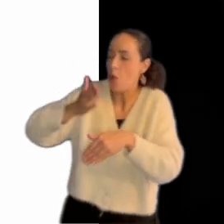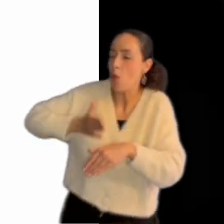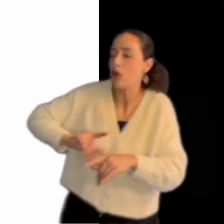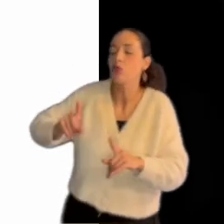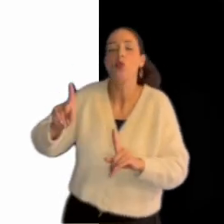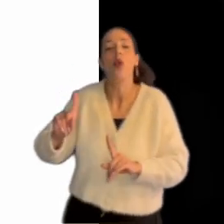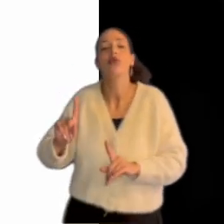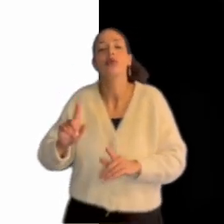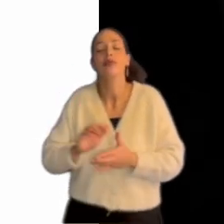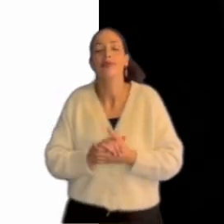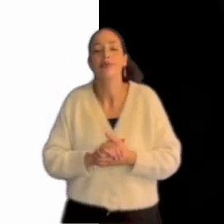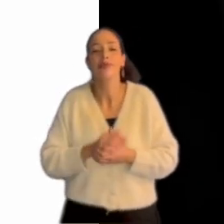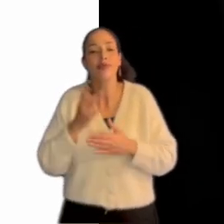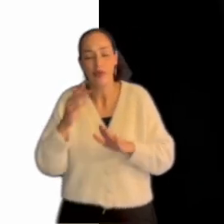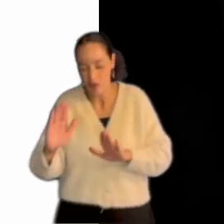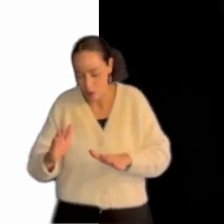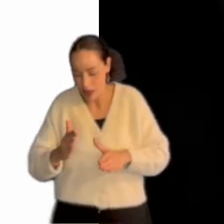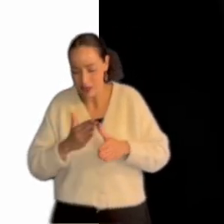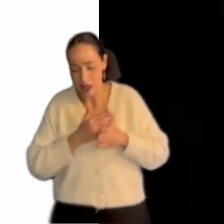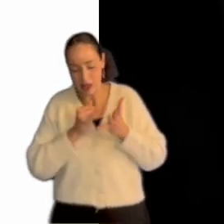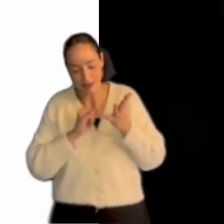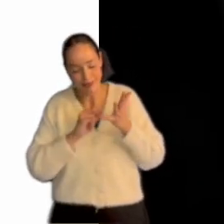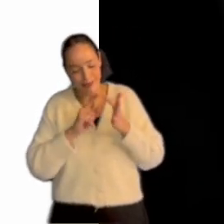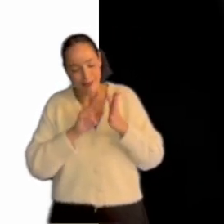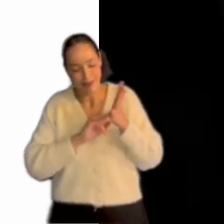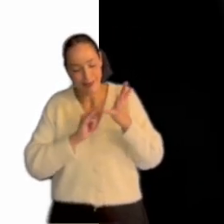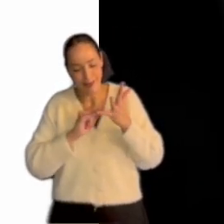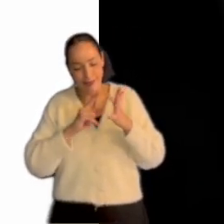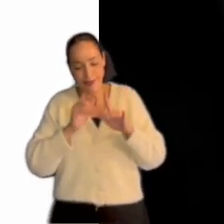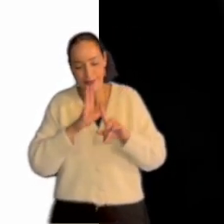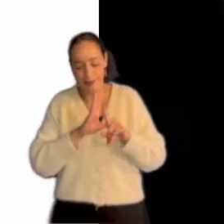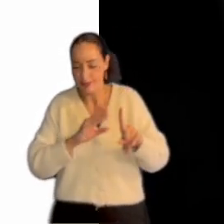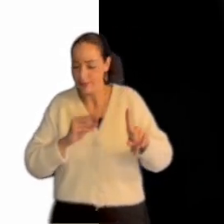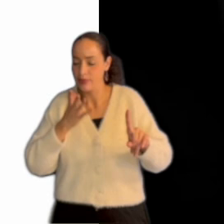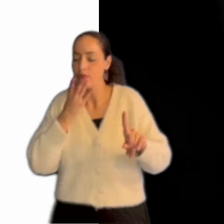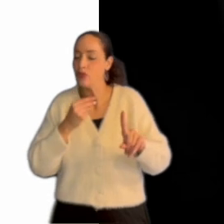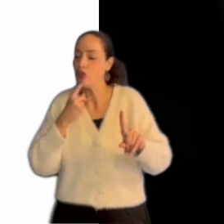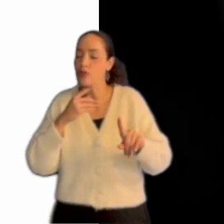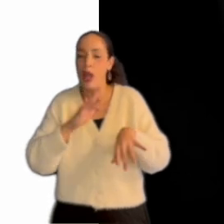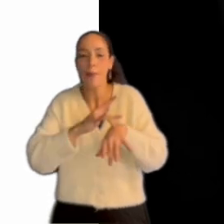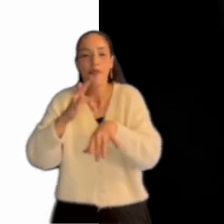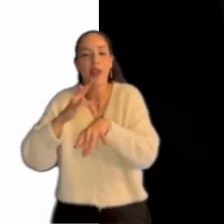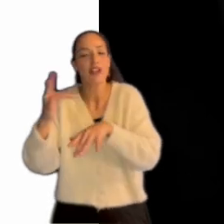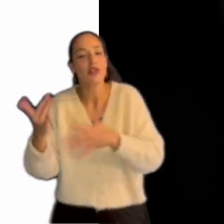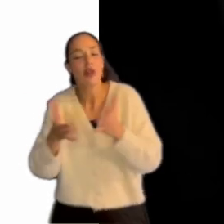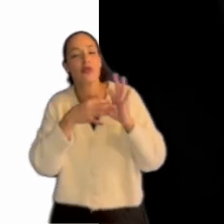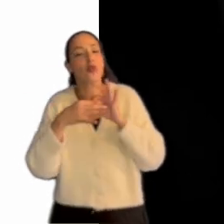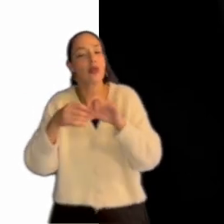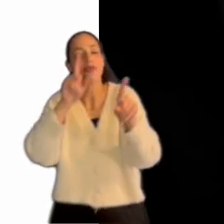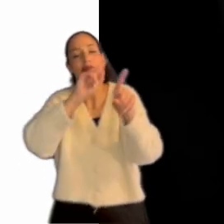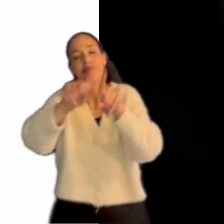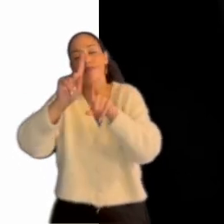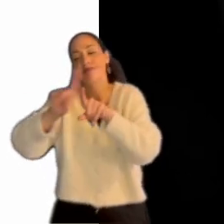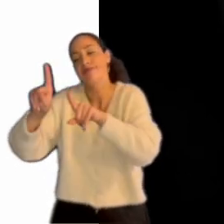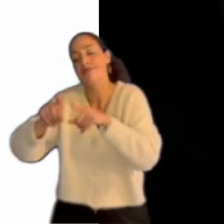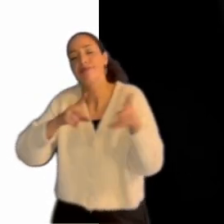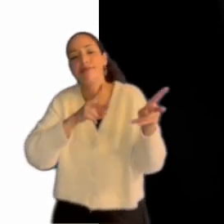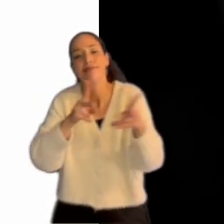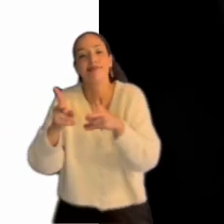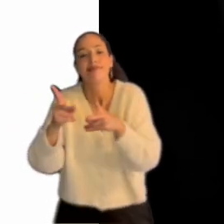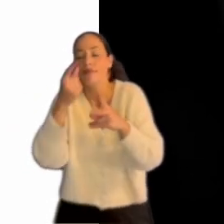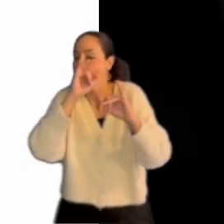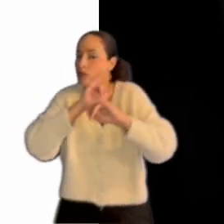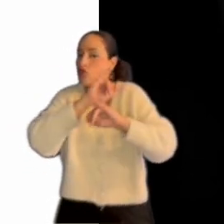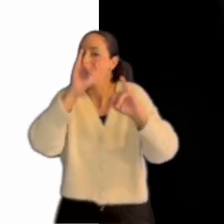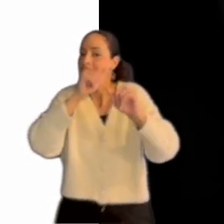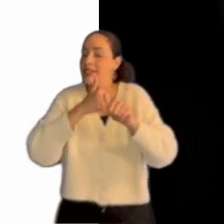For some, it offers a crisis intervention response for professionals in the immediate aftermath of a traumatic event, helping them to shape conversations, assess